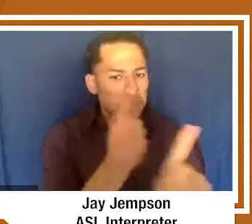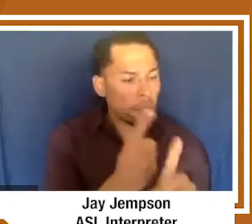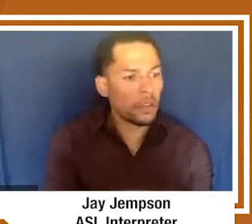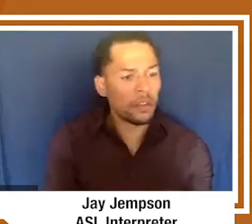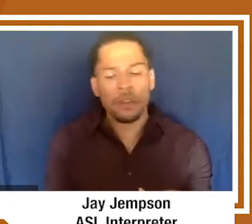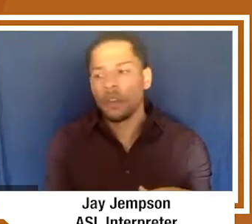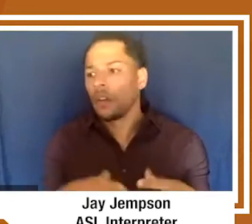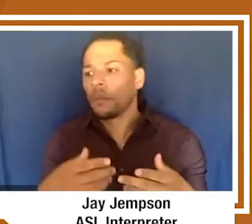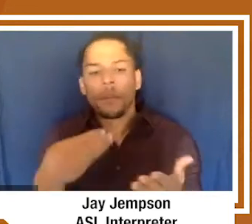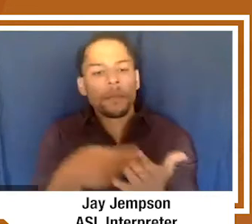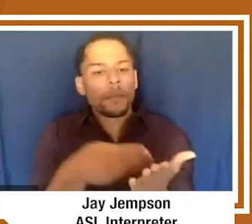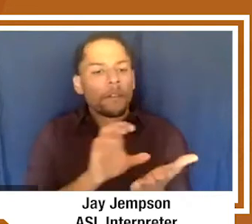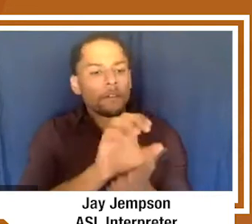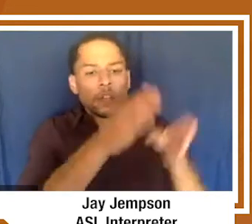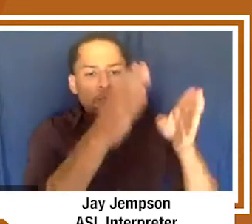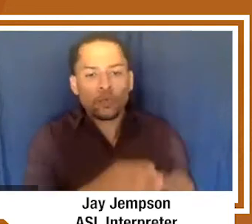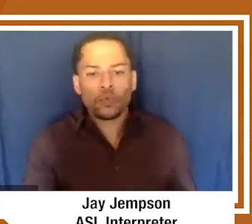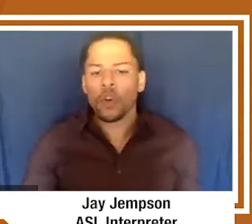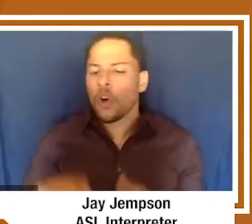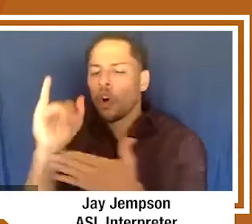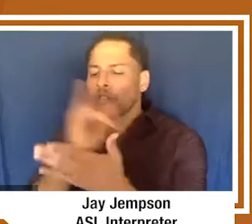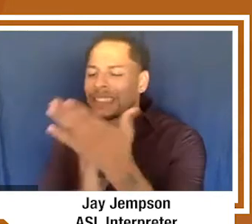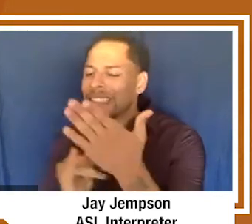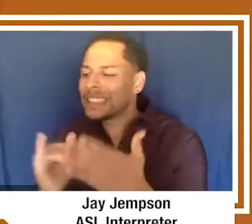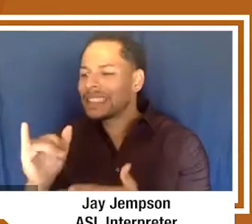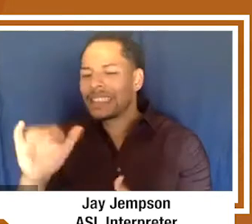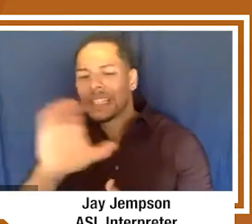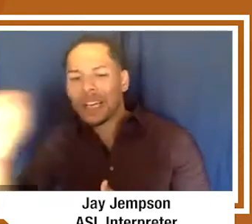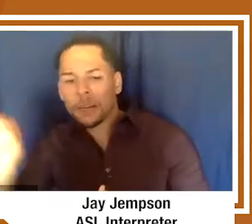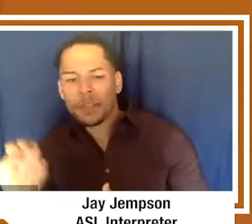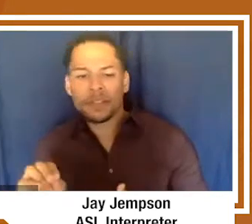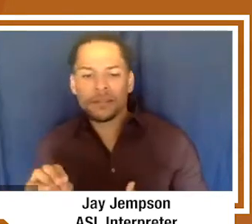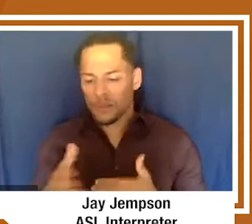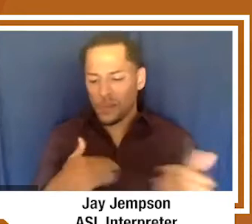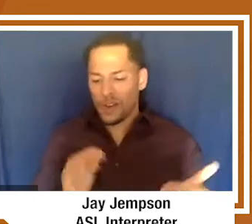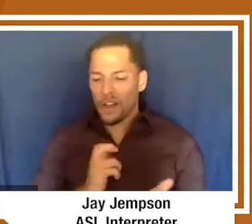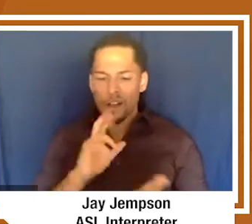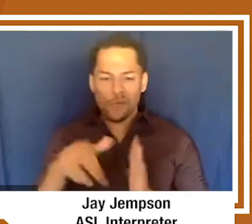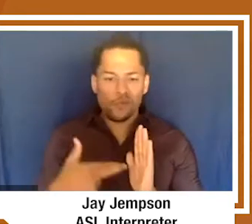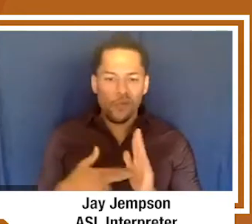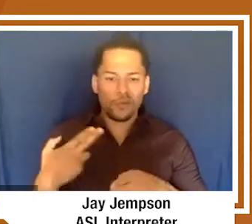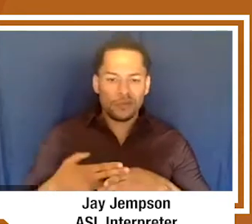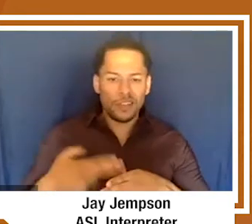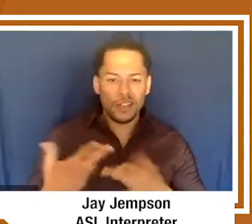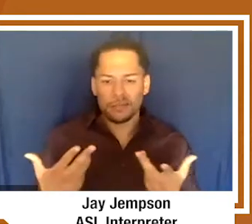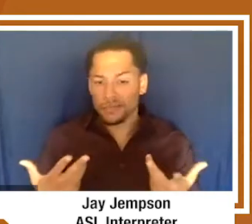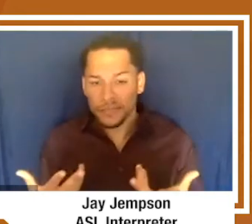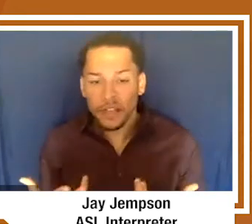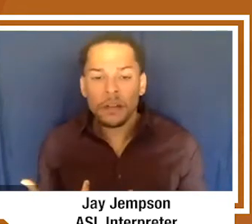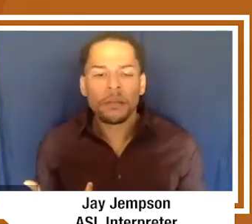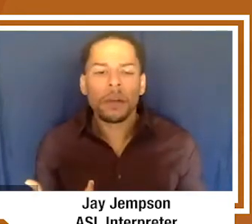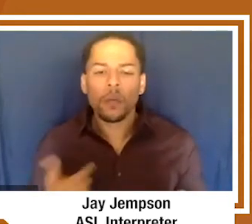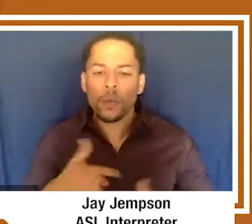artistic companies, whatever Francine and I are calling ourselves now in terms of creative producers, managers, like, we got to go out and fundraise